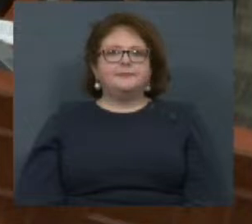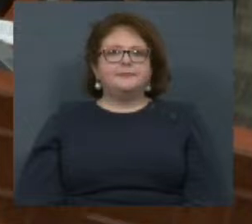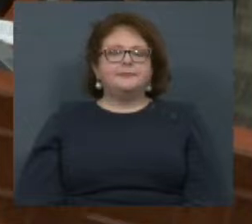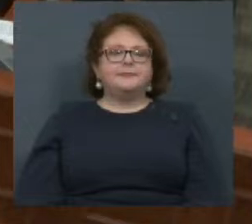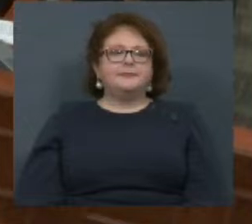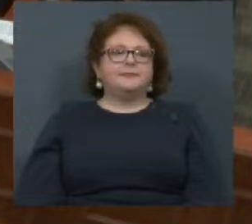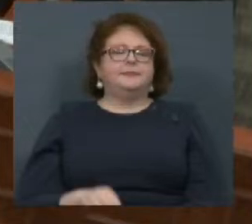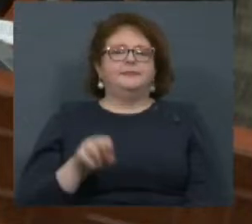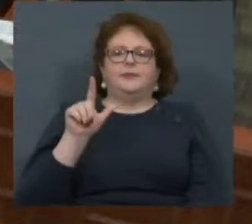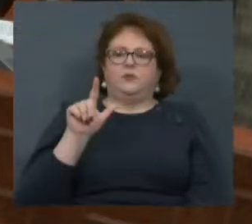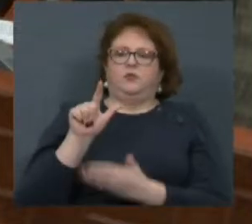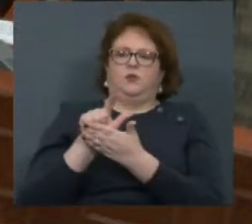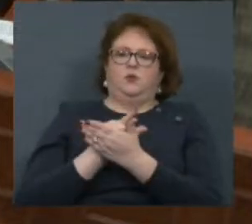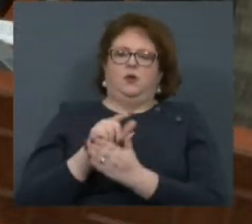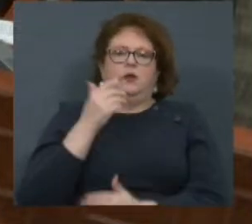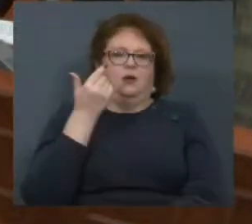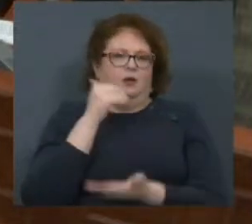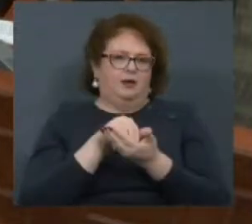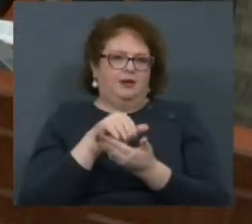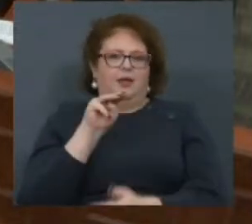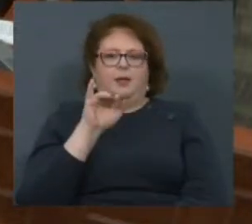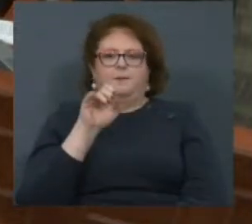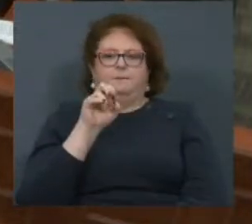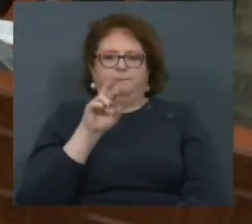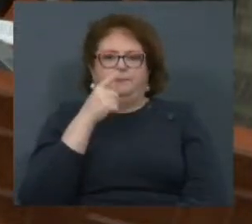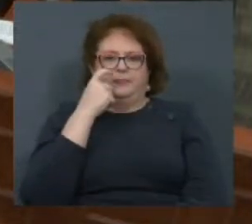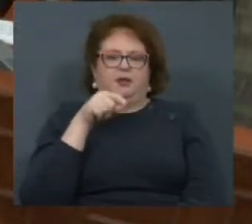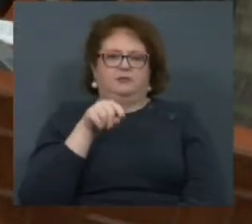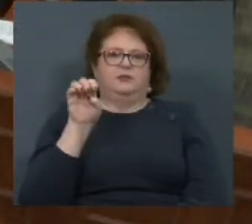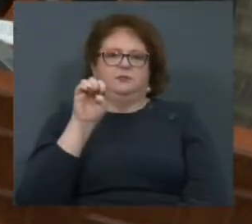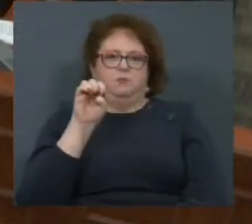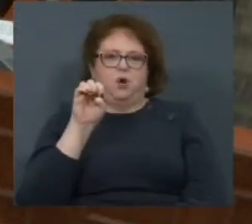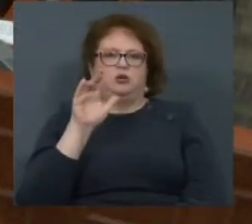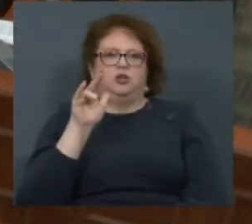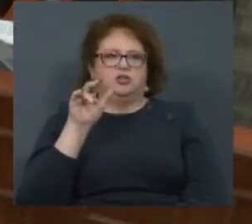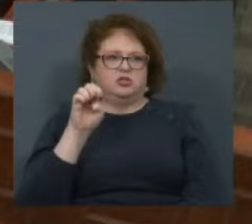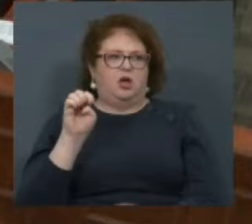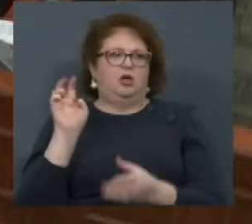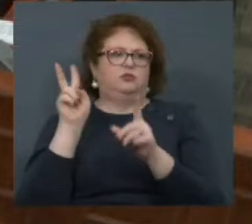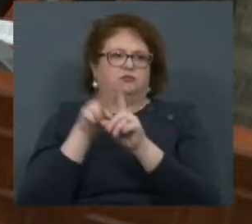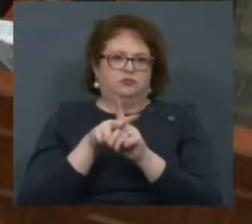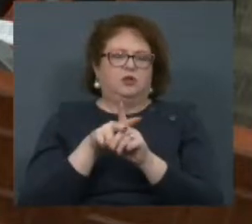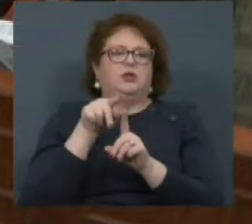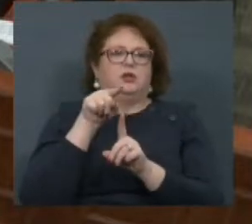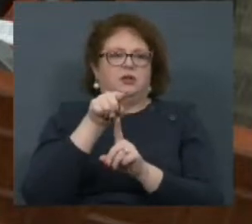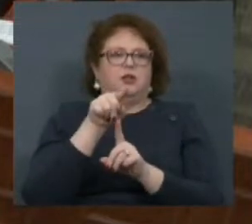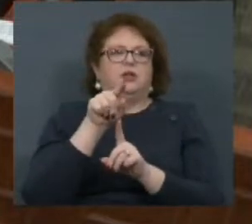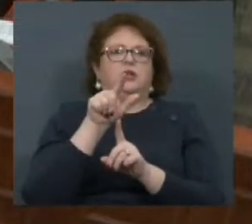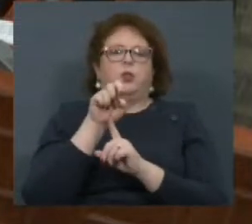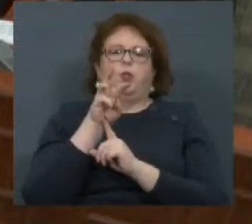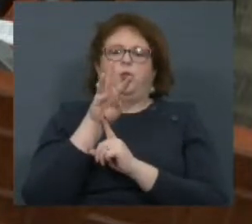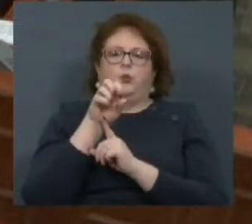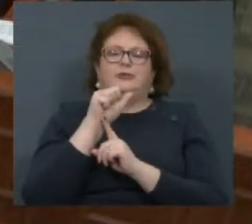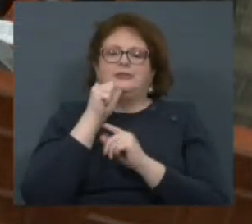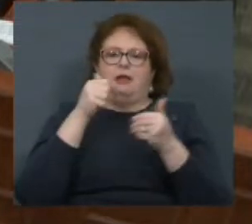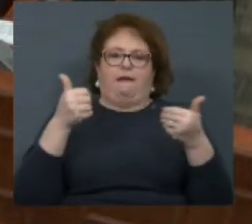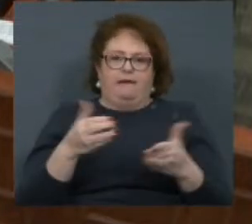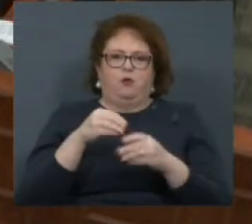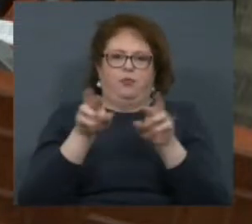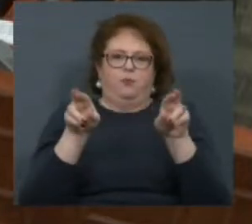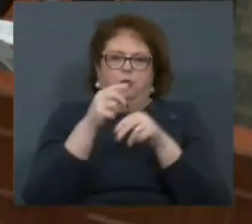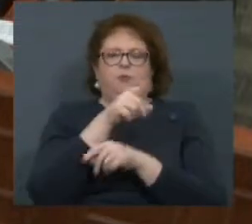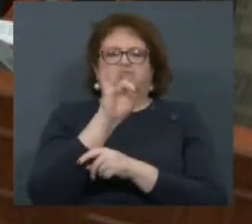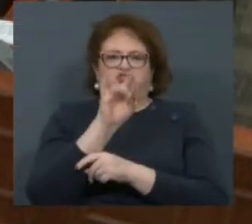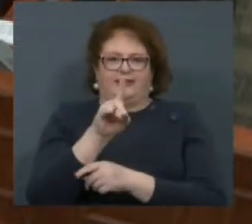Mayor, again, because the emergency clause also deals with the bonds, Director Lewis did vote for it even though she's not physically in the room. Yes,